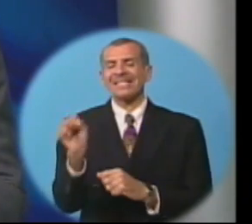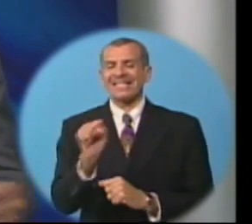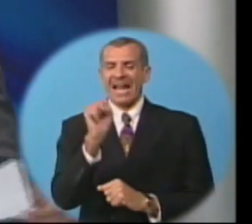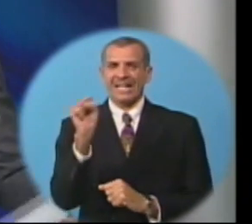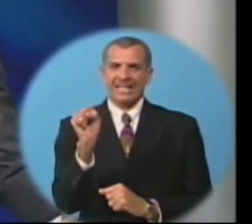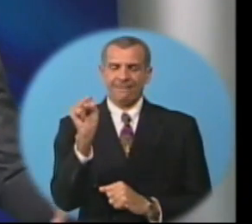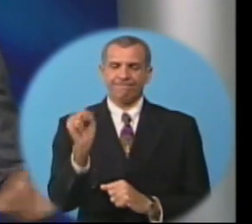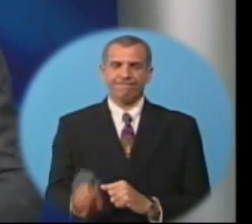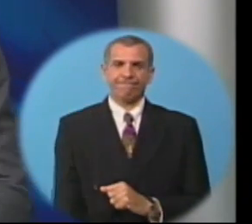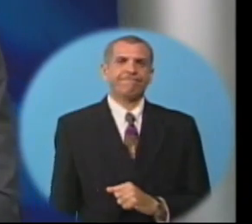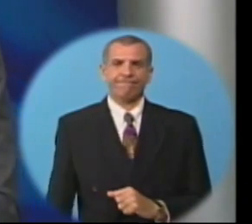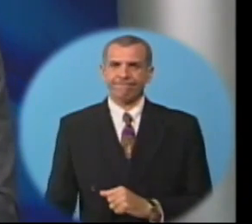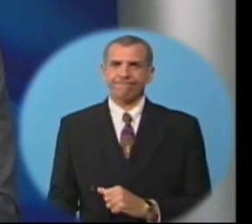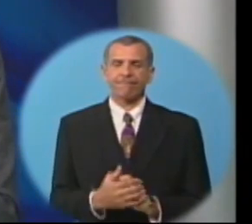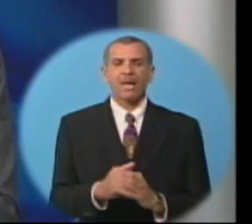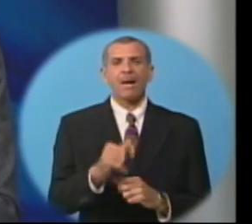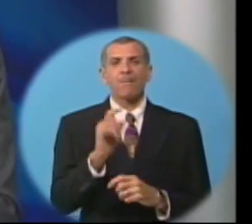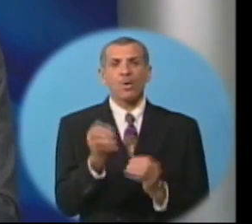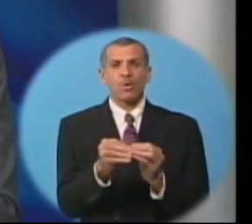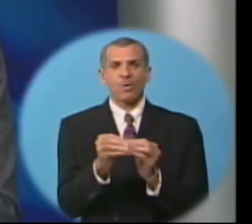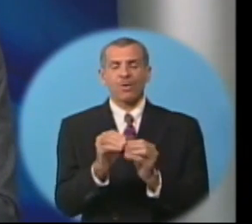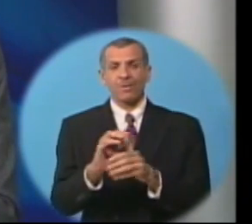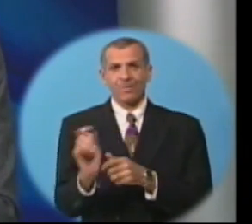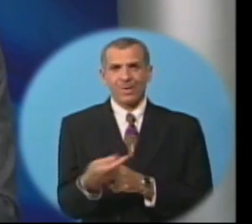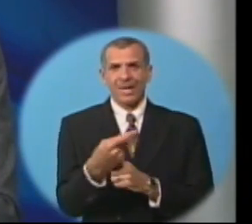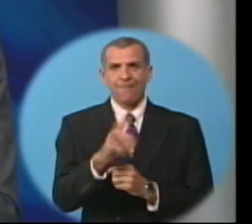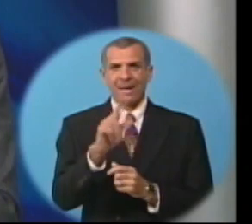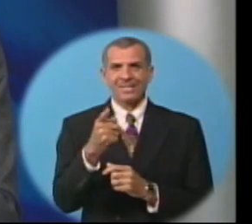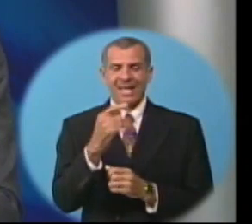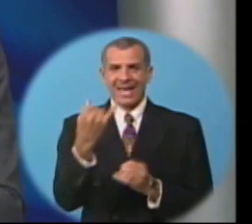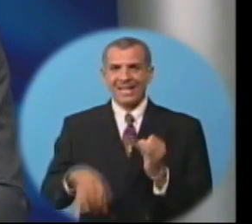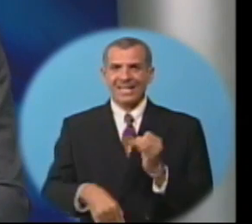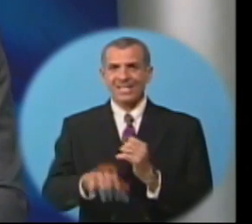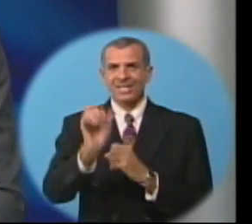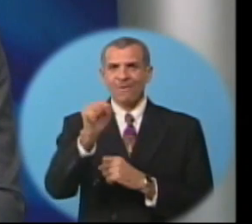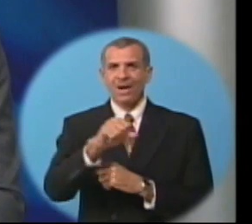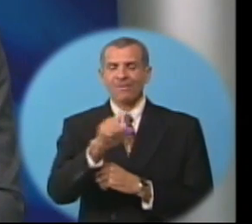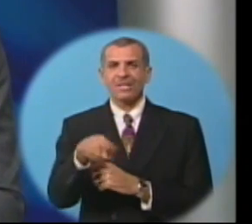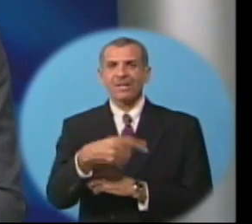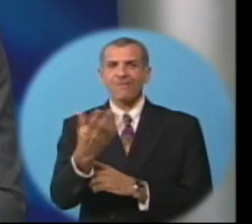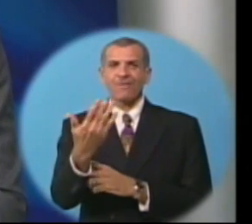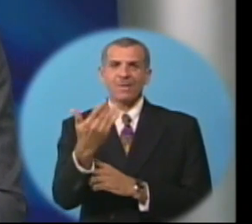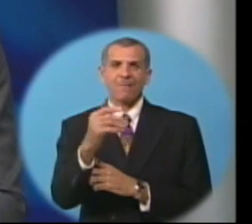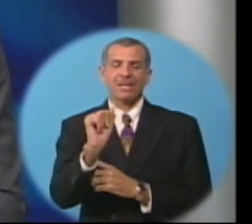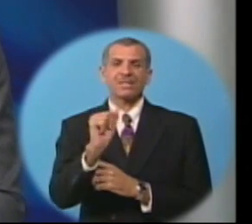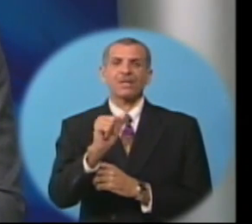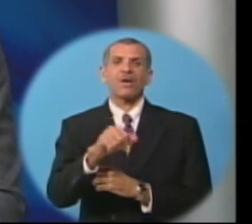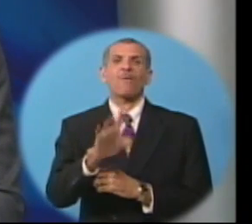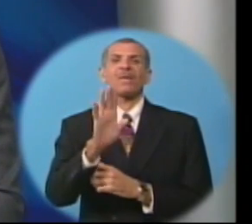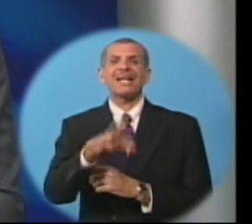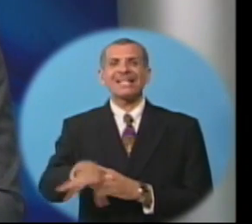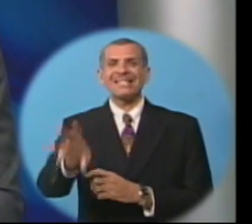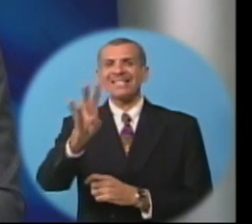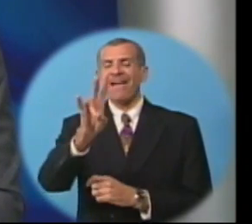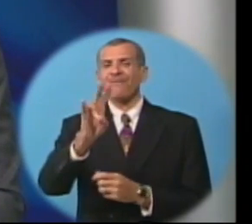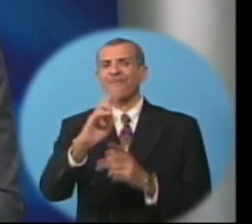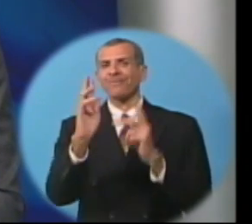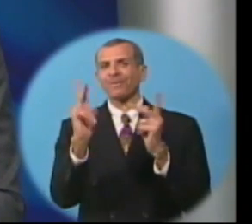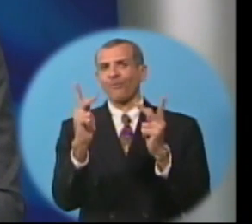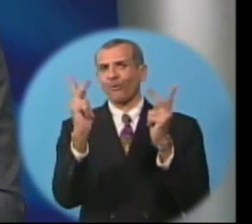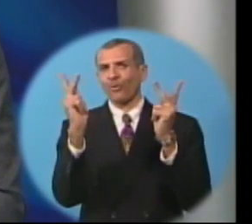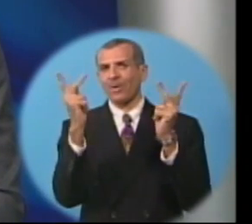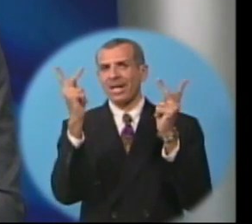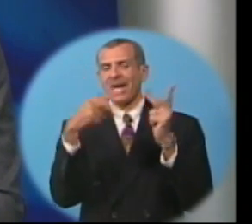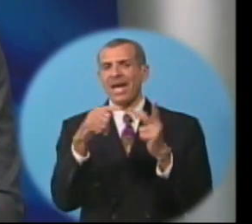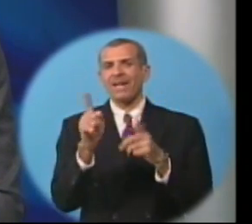Saturday. More cricket. Pakistan ended South Africa's 15-match unbeaten run with a 7-wicket victory in the first